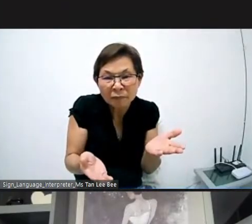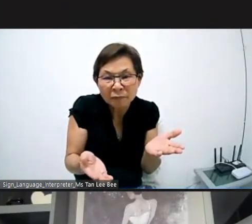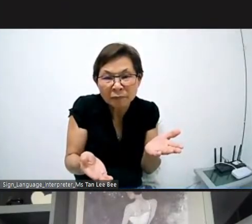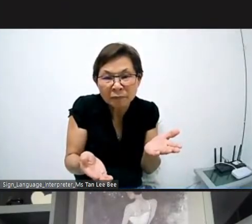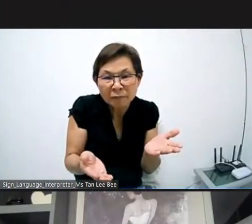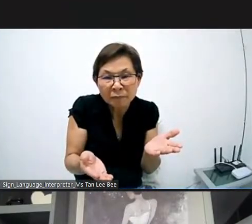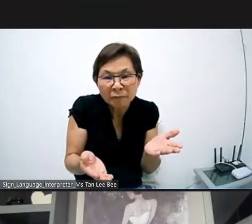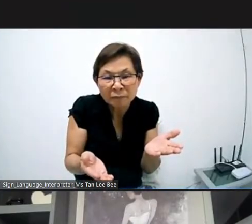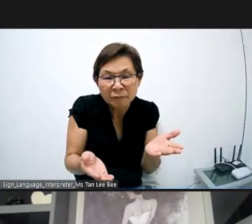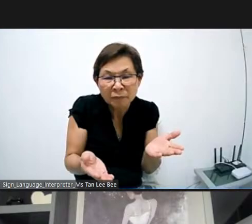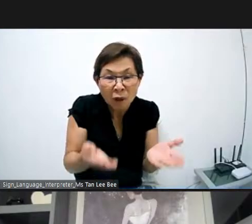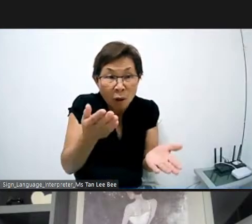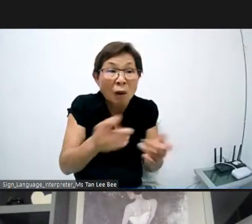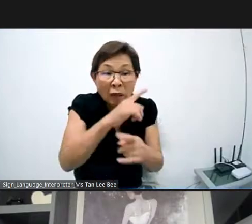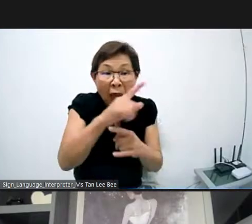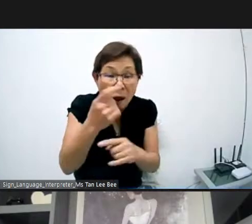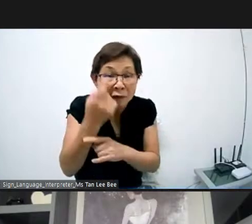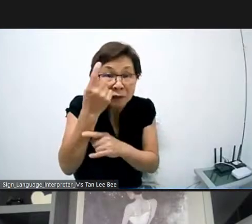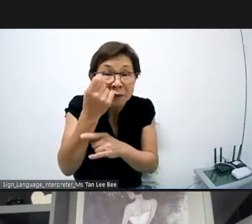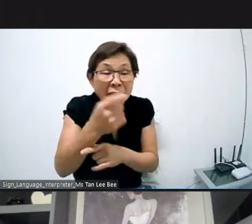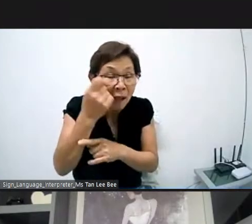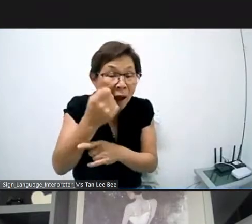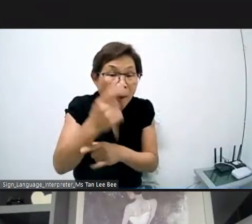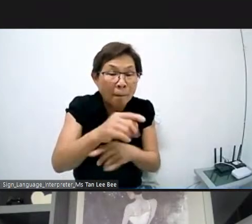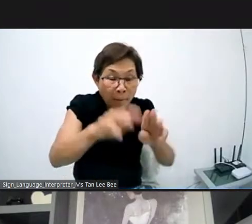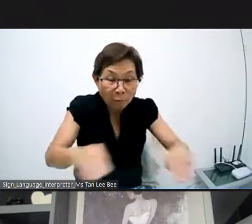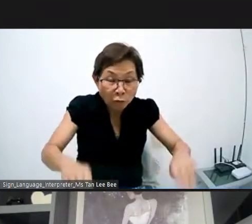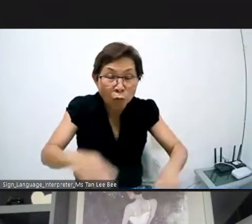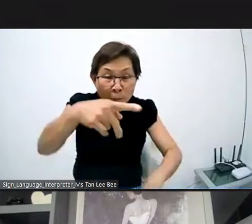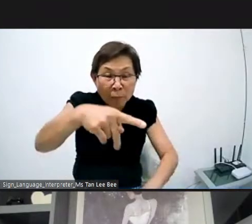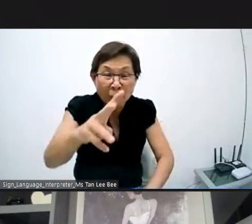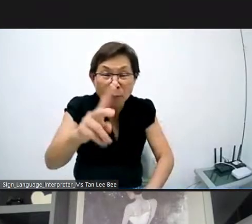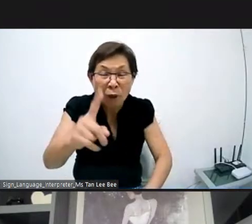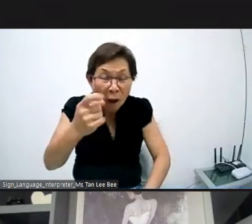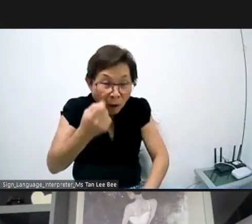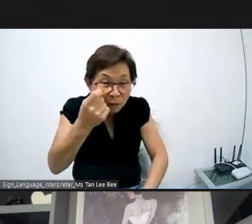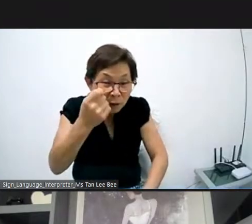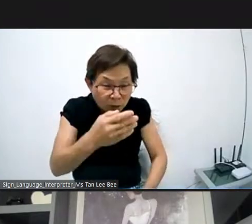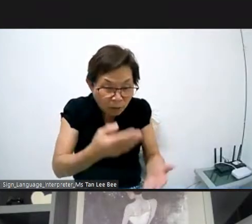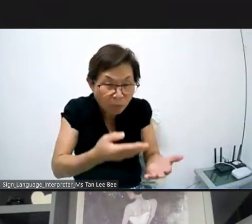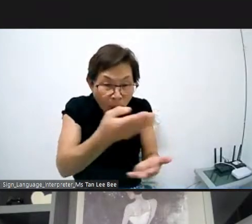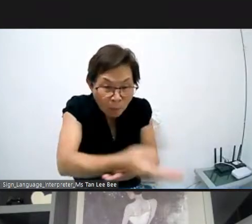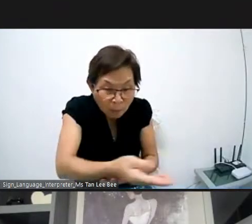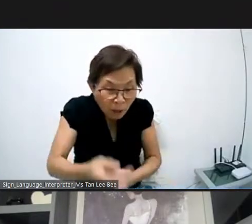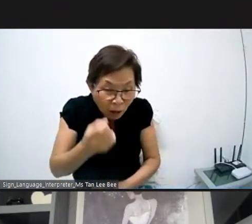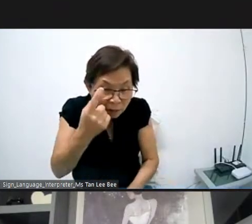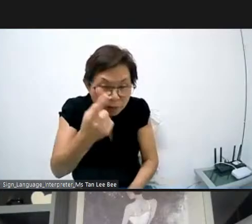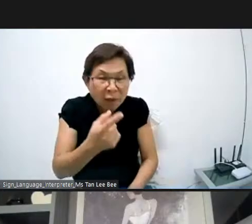they're understanding the material, the variety disability,